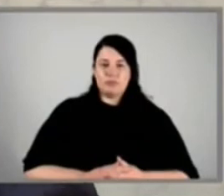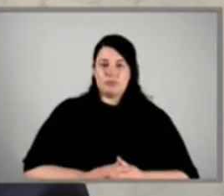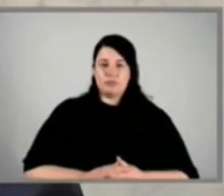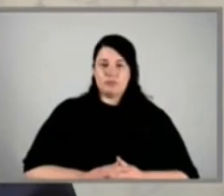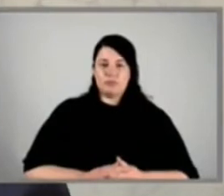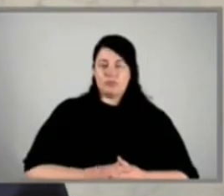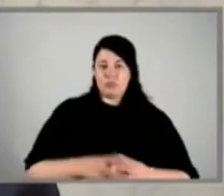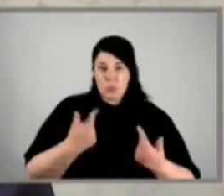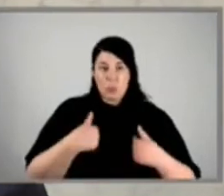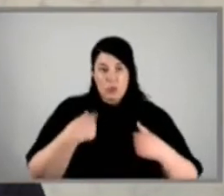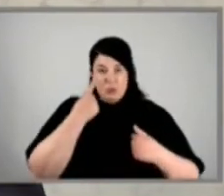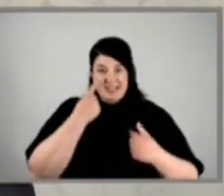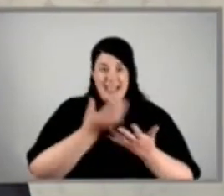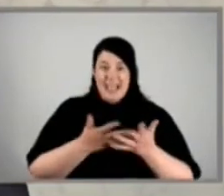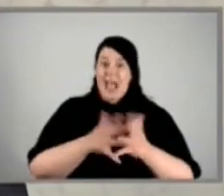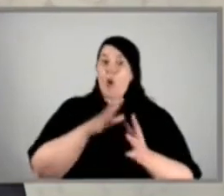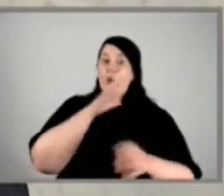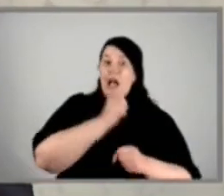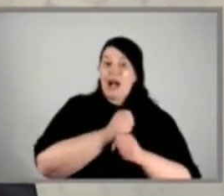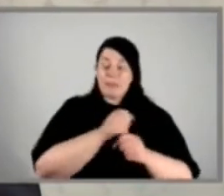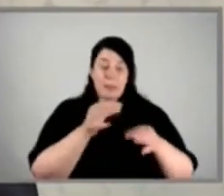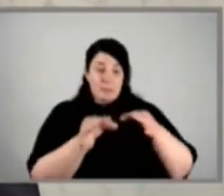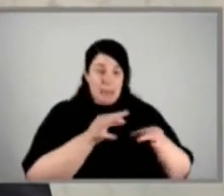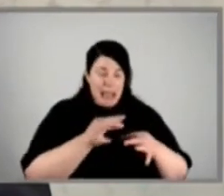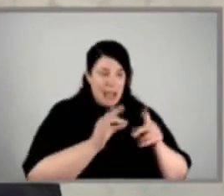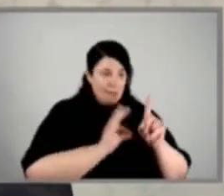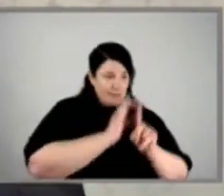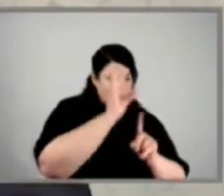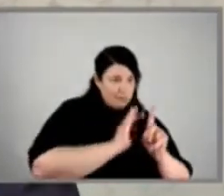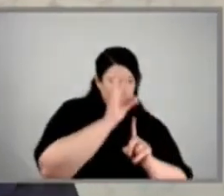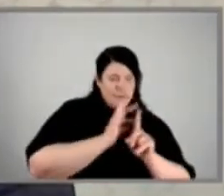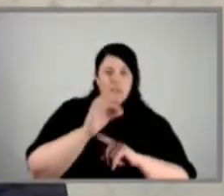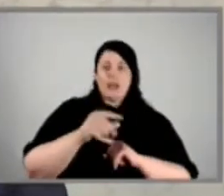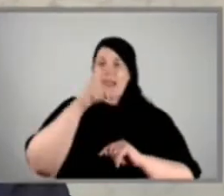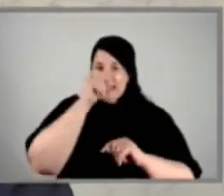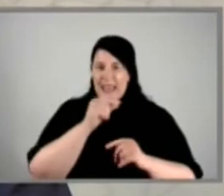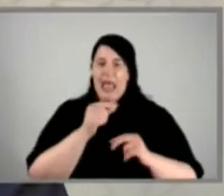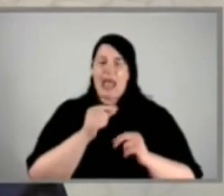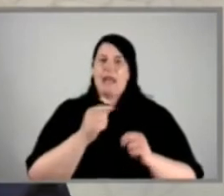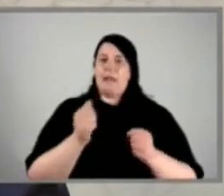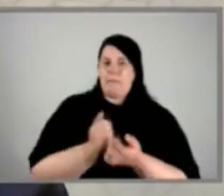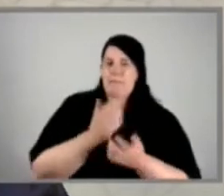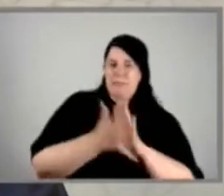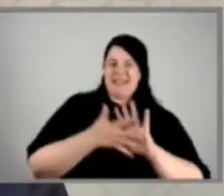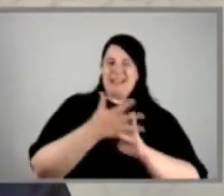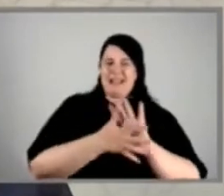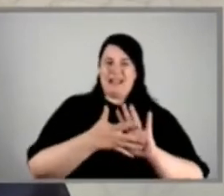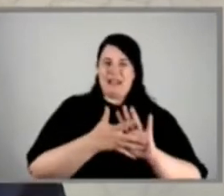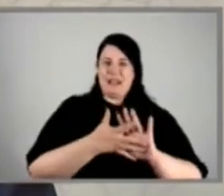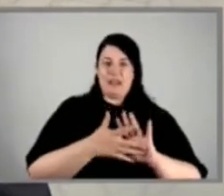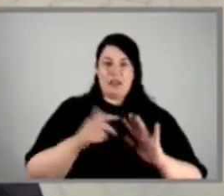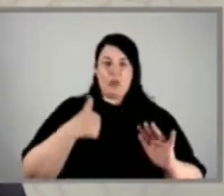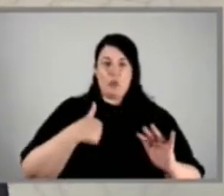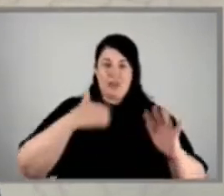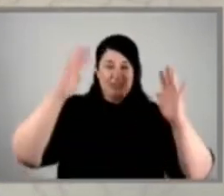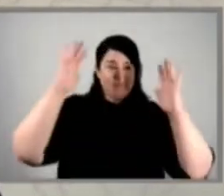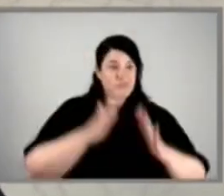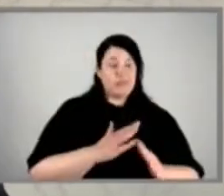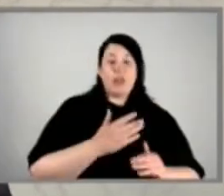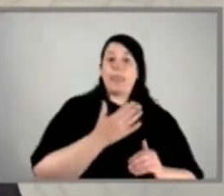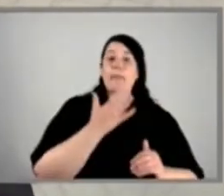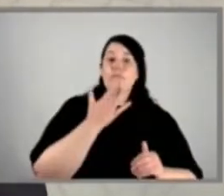government intervention and encouragement and signalling can lead to the most rapid decrease in price of those low and zero